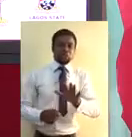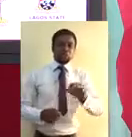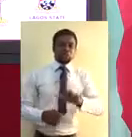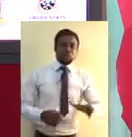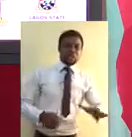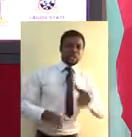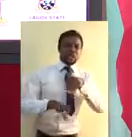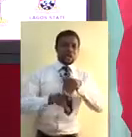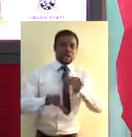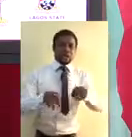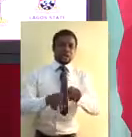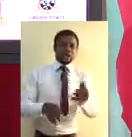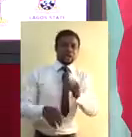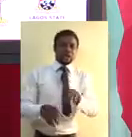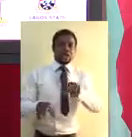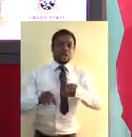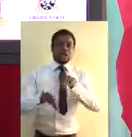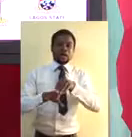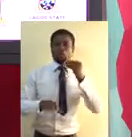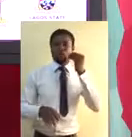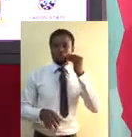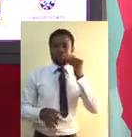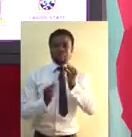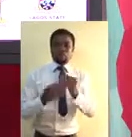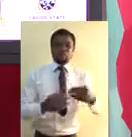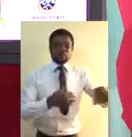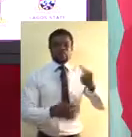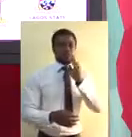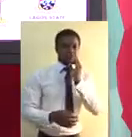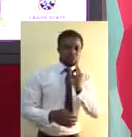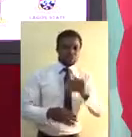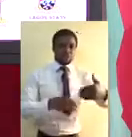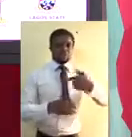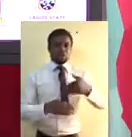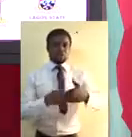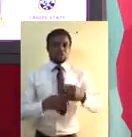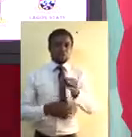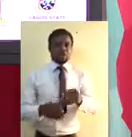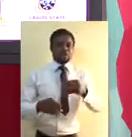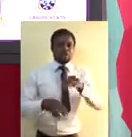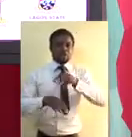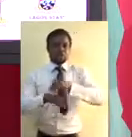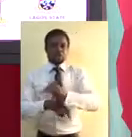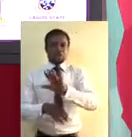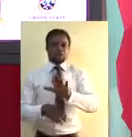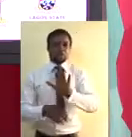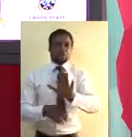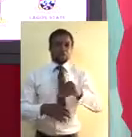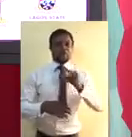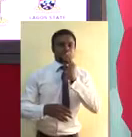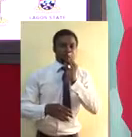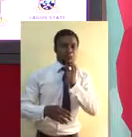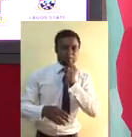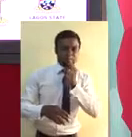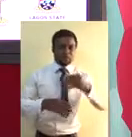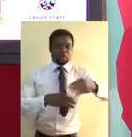your children, even as they are home. Now, do you want to give me feedback? Yes, I want to hear from you. You can send in your feedbacks to me on